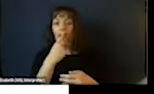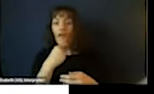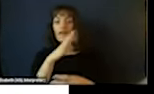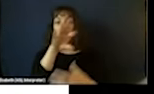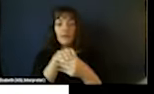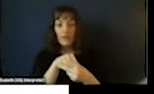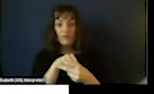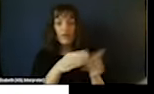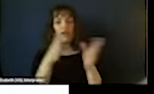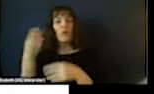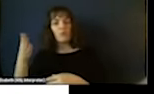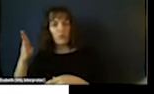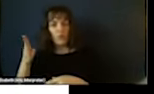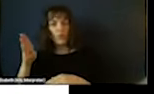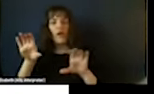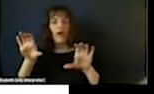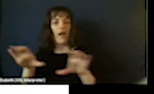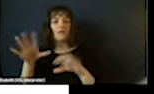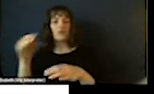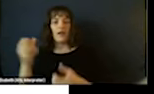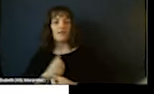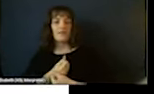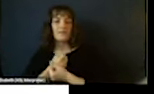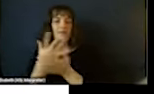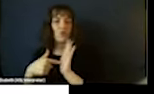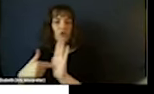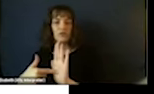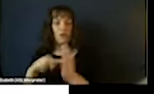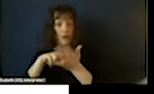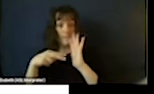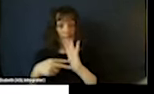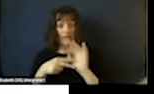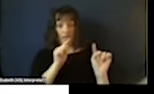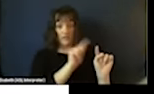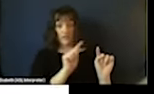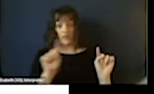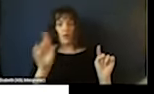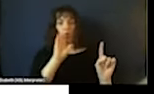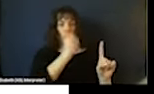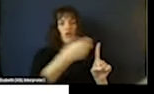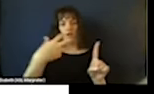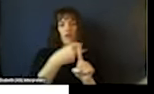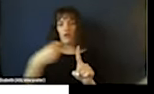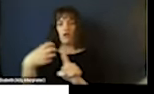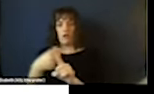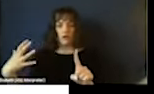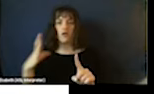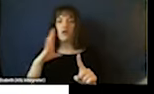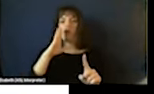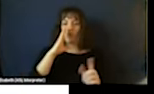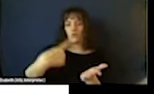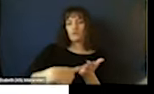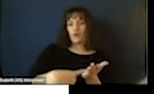expression. And to help better explain what I mean by these, I'm going to go through each one at a time and talk about a barrier that I personally